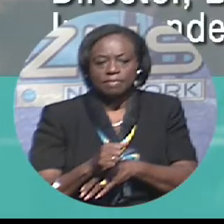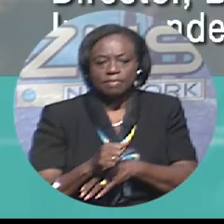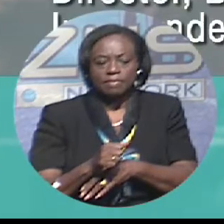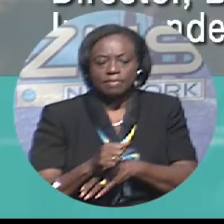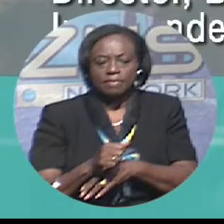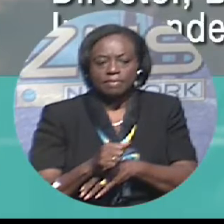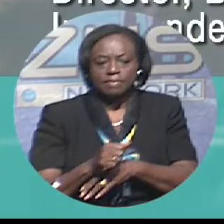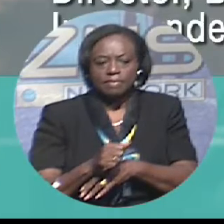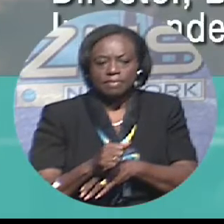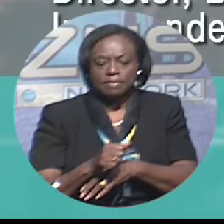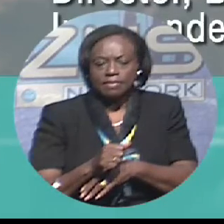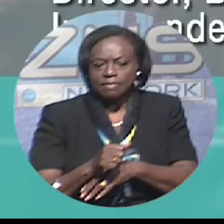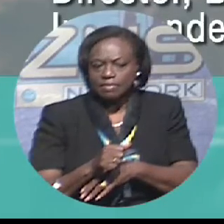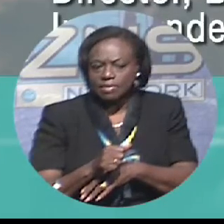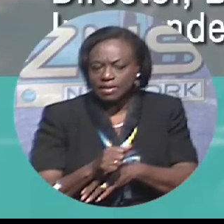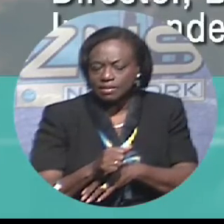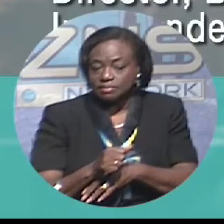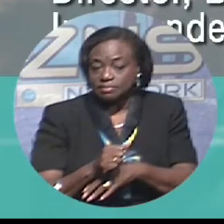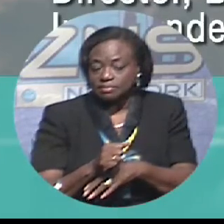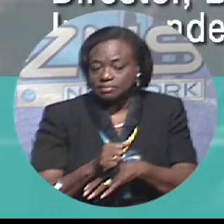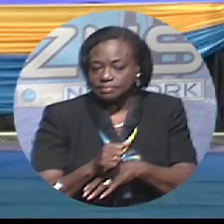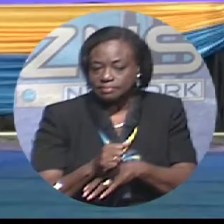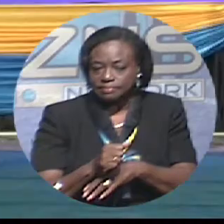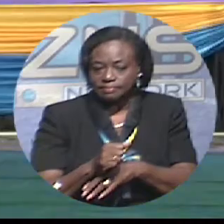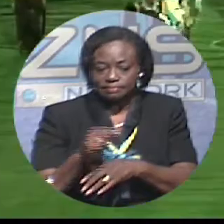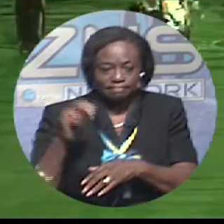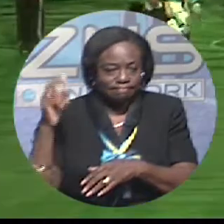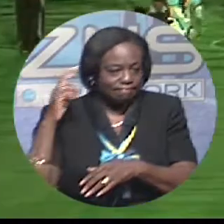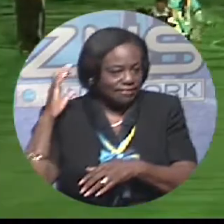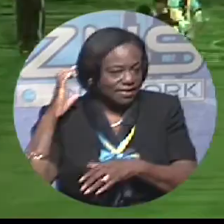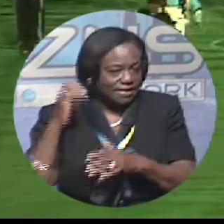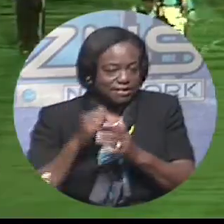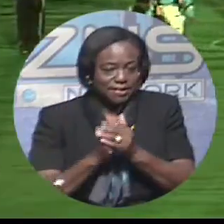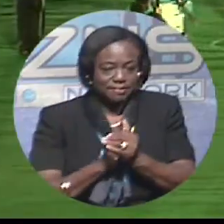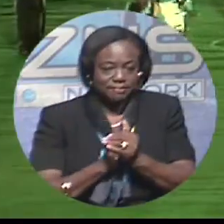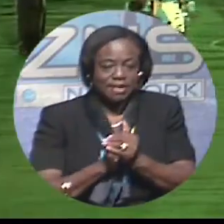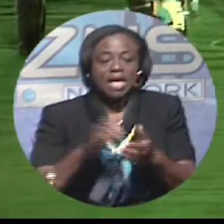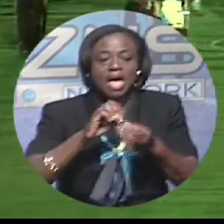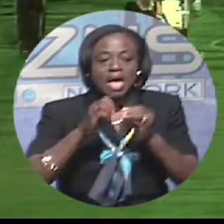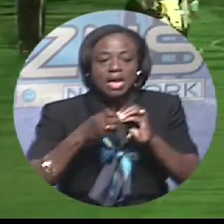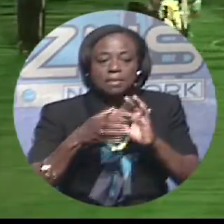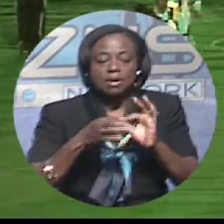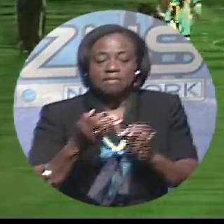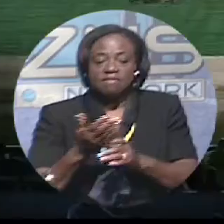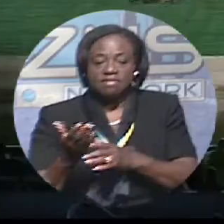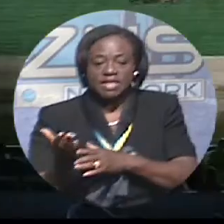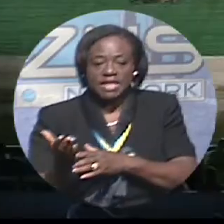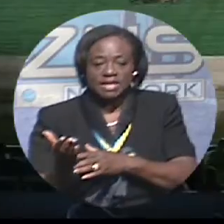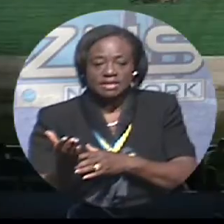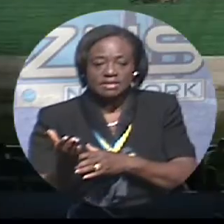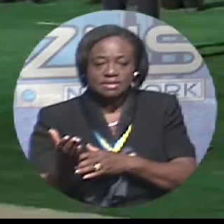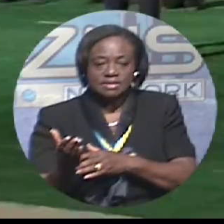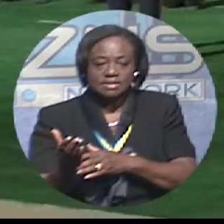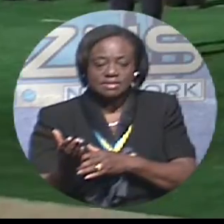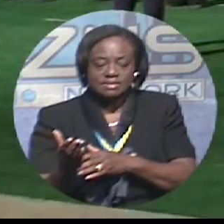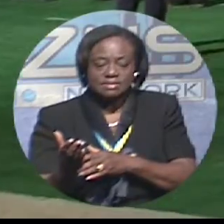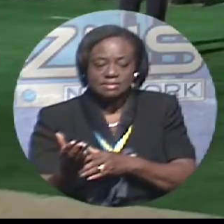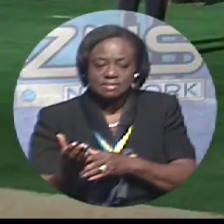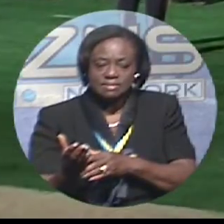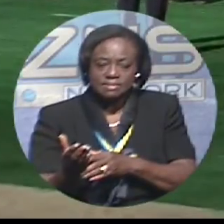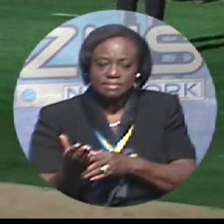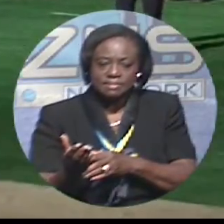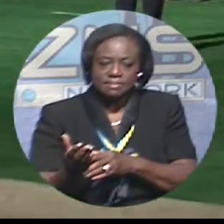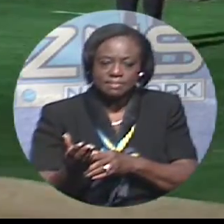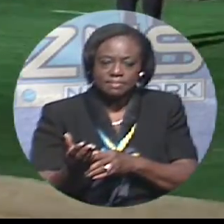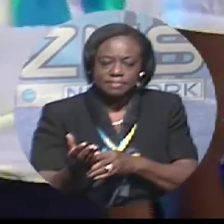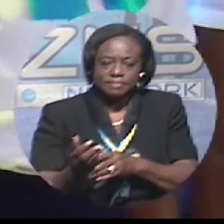run from 10 o'clock. And we have a number of things planned. We had our final run through last night, and it